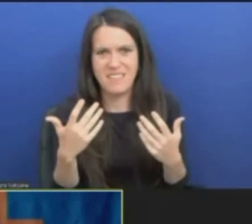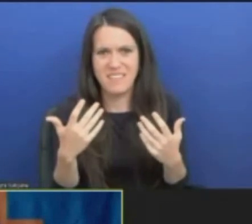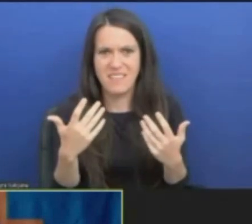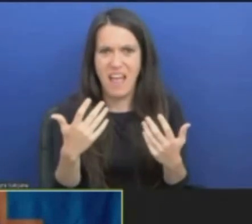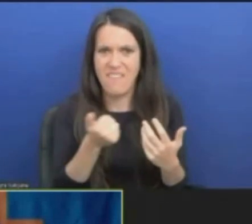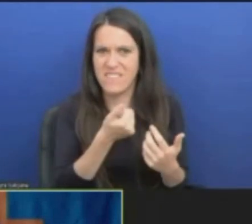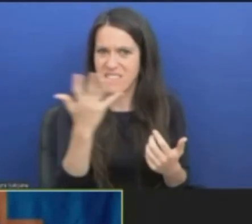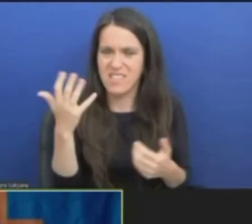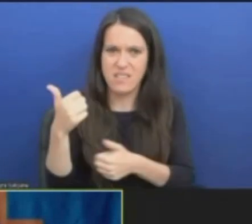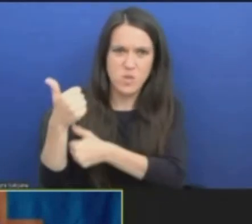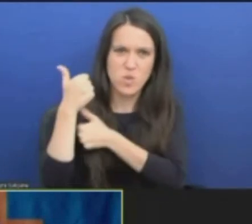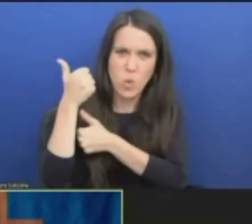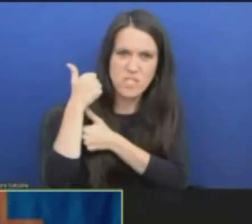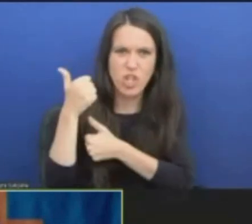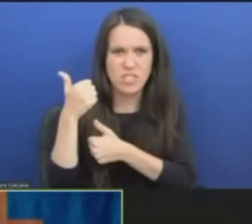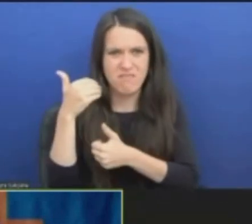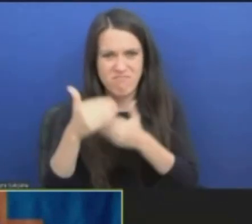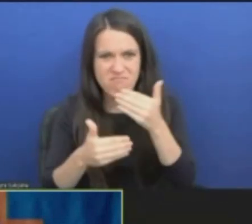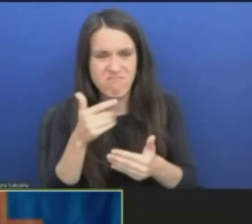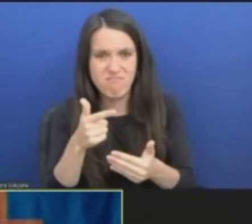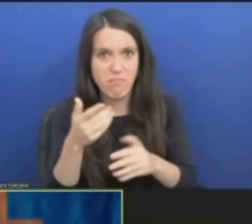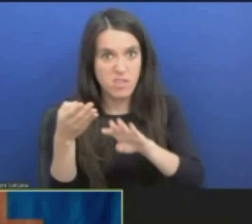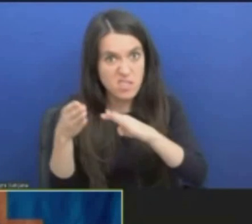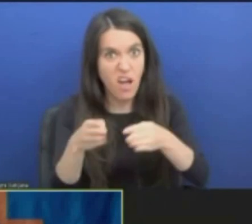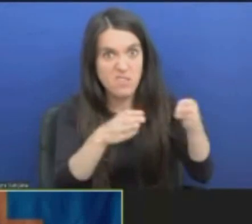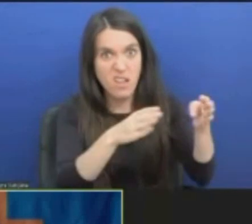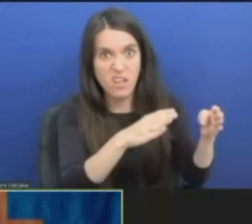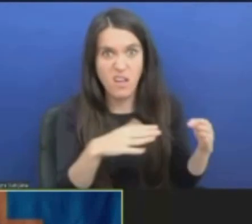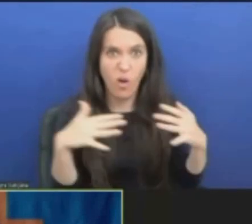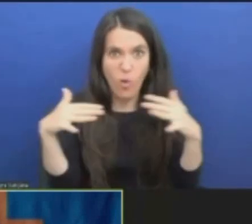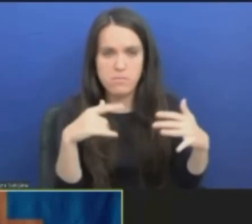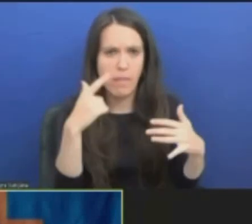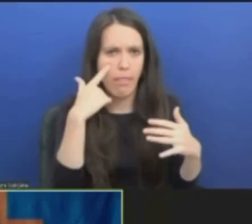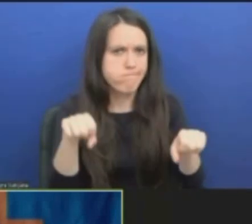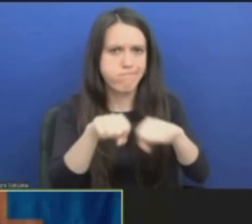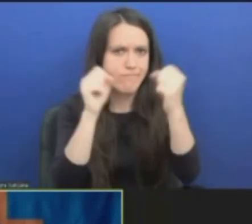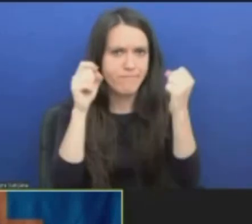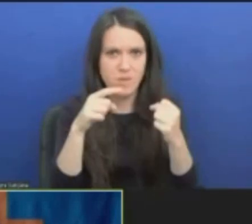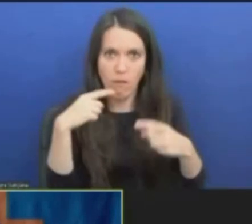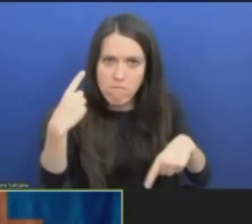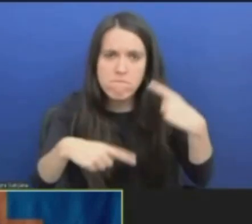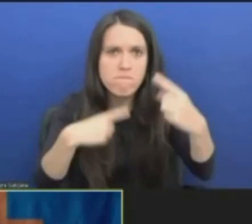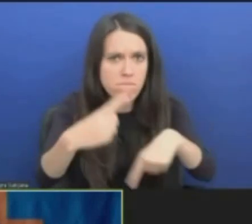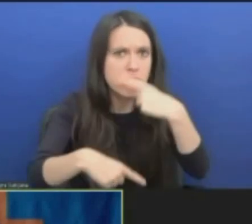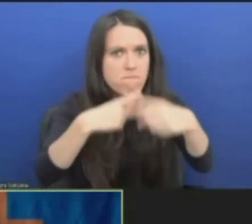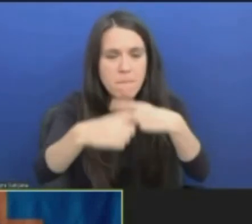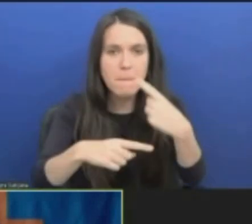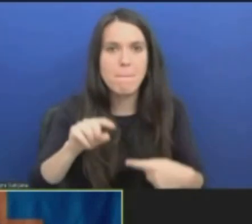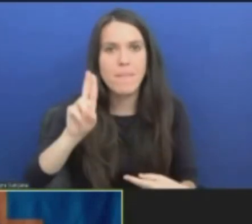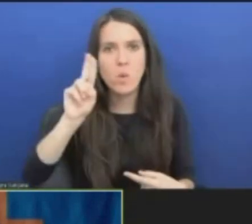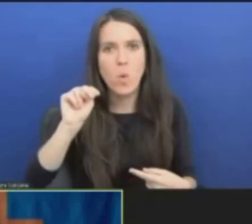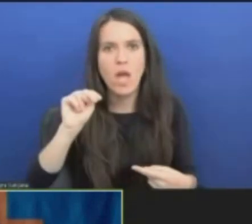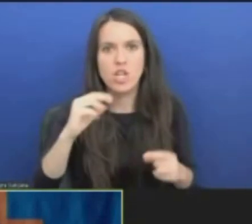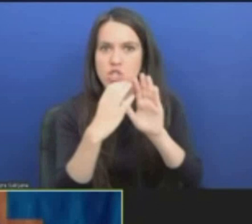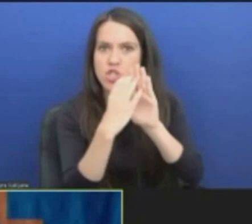of Armenians who died during the war is also a violation. The continuous violation of the UN Charter